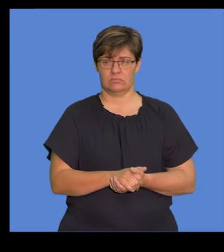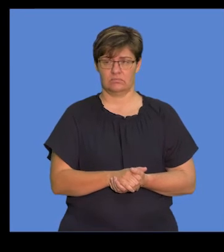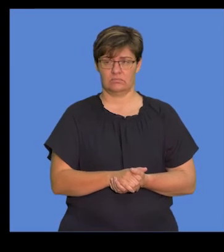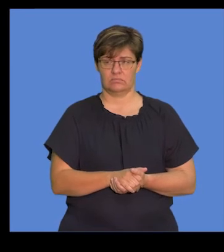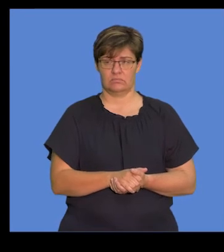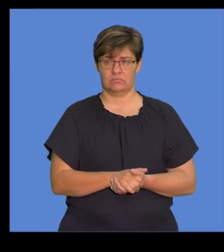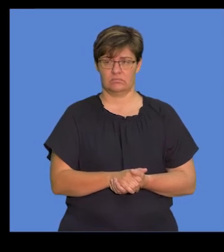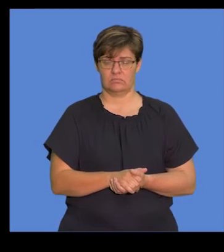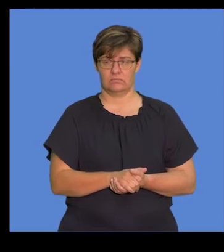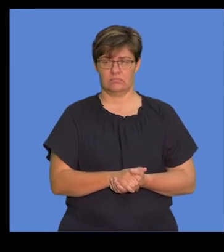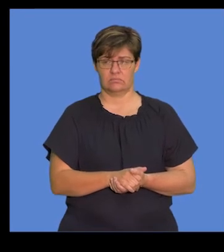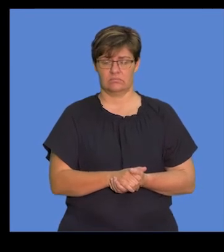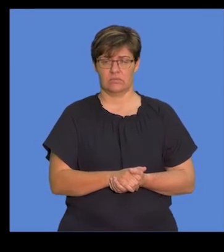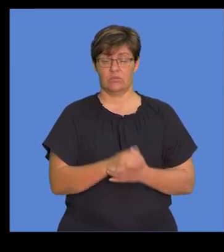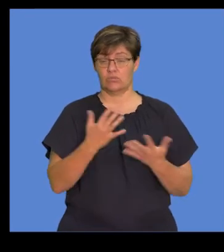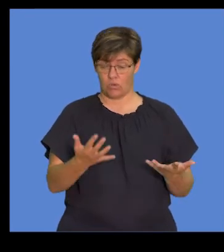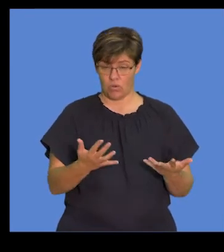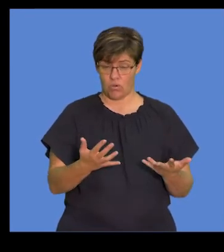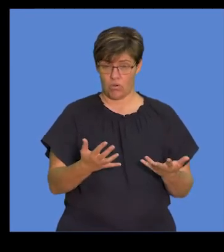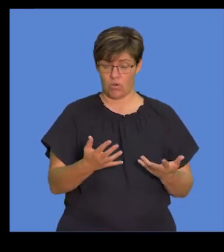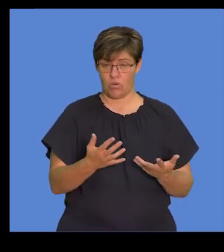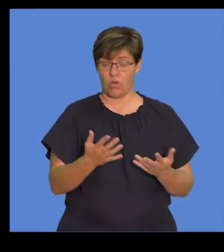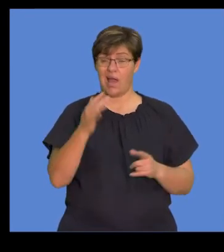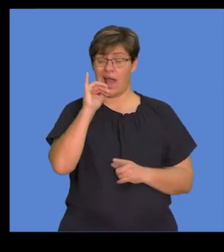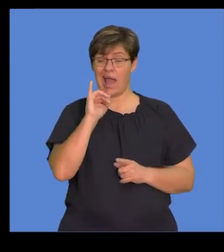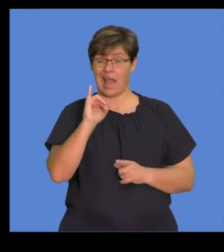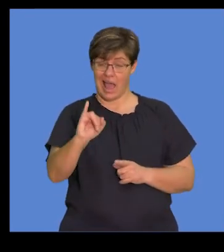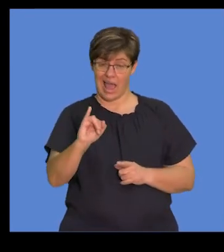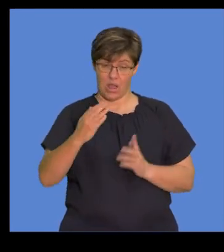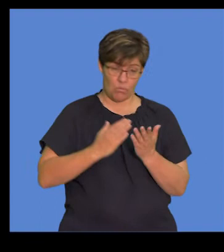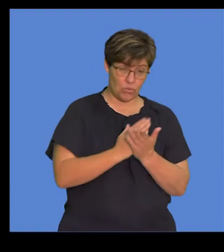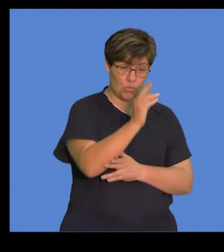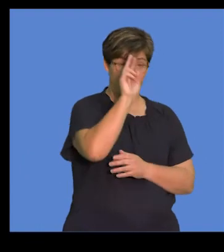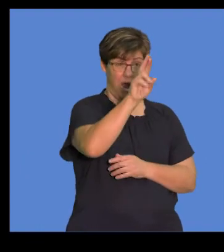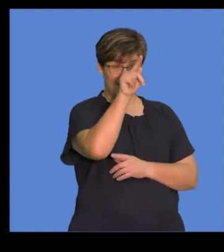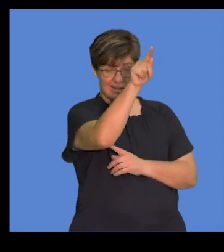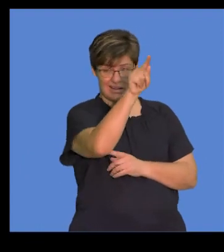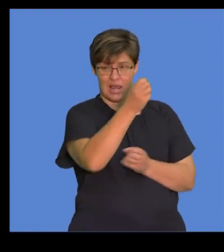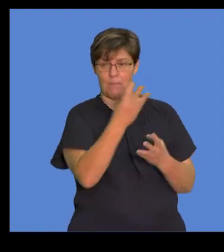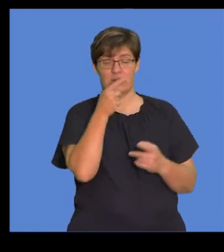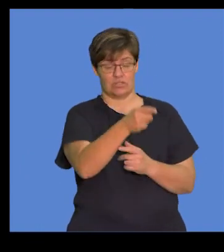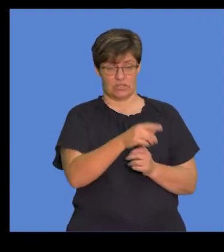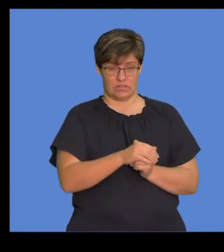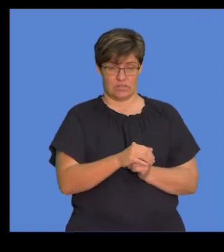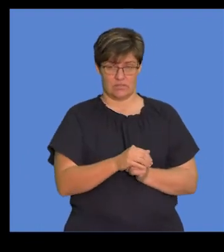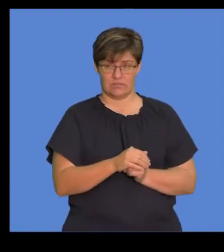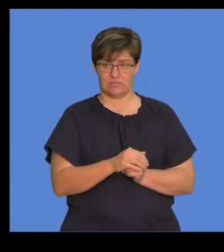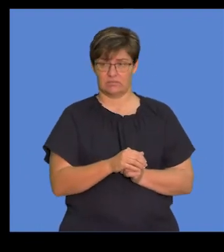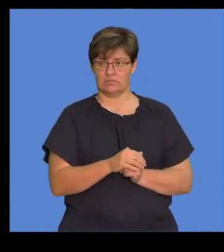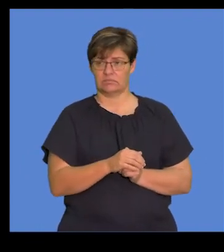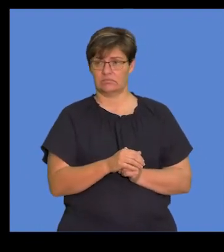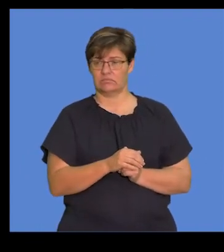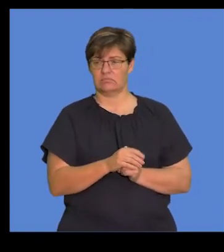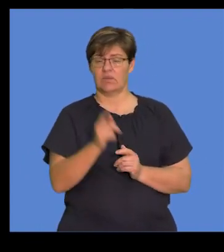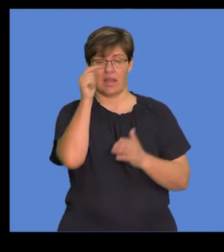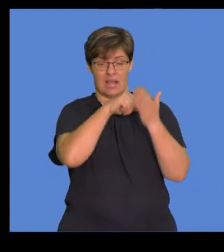ohms, 4,29 ohms. So this is the current that will go through resistor R. So that was the thinking.